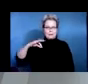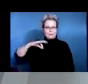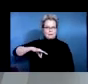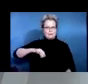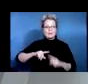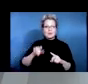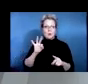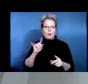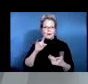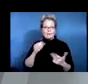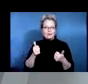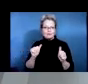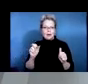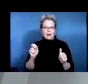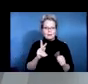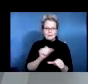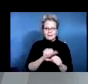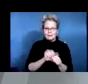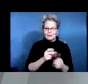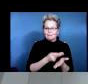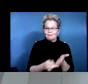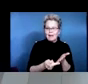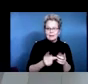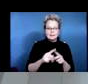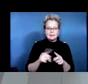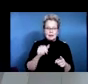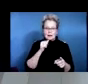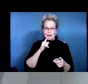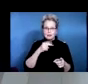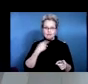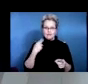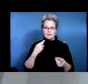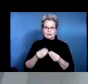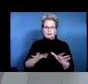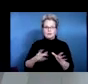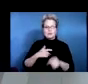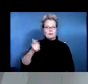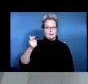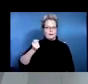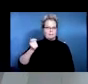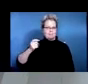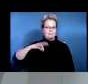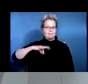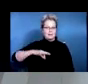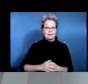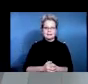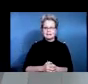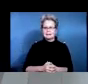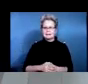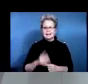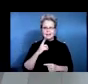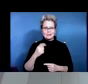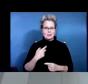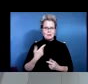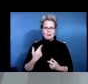trying to transition back to work for the first time. So I sat with him and his wife for many hours, um, collecting paperwork and documentation